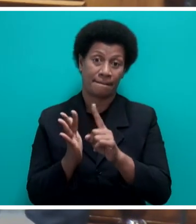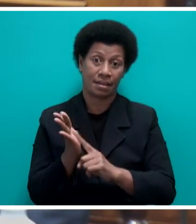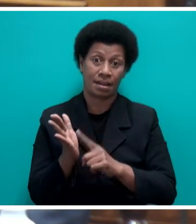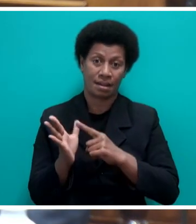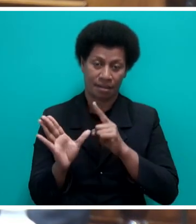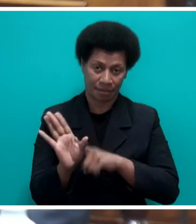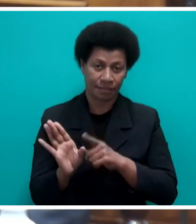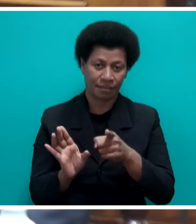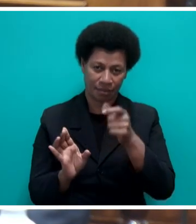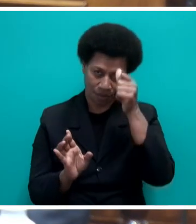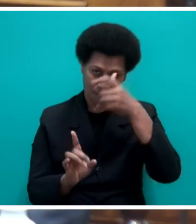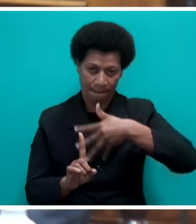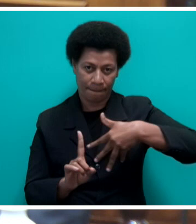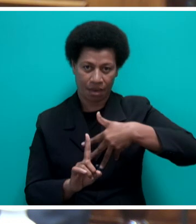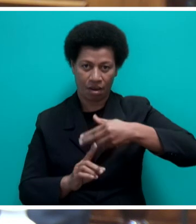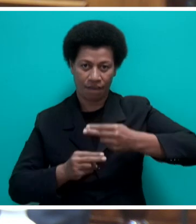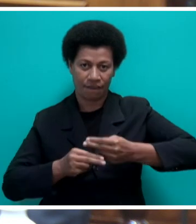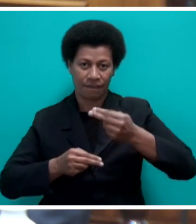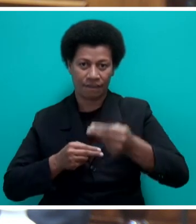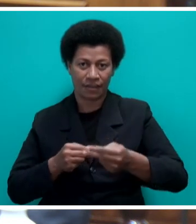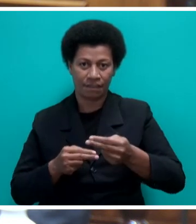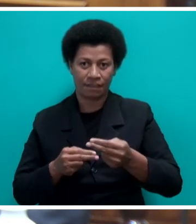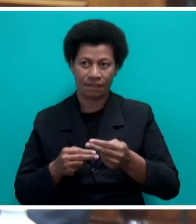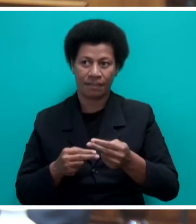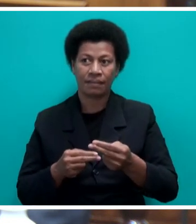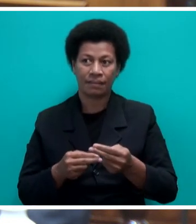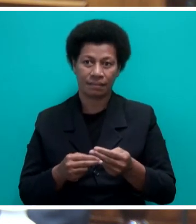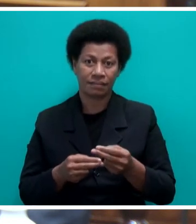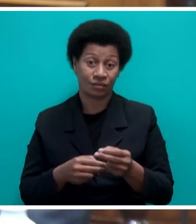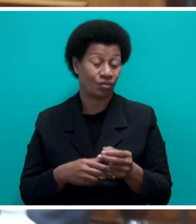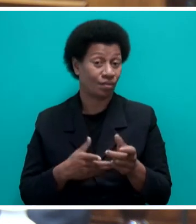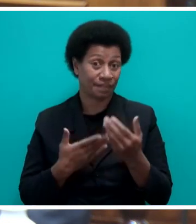farmer, and I express my gratitude for his insightful question.